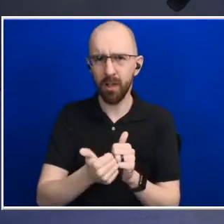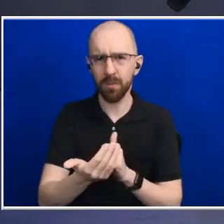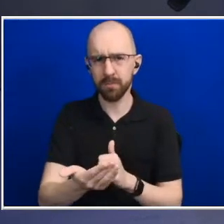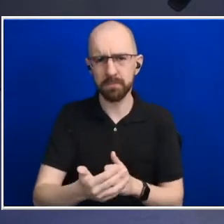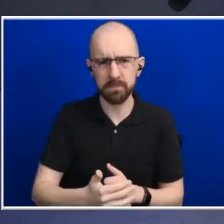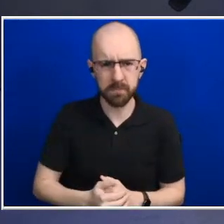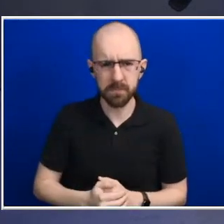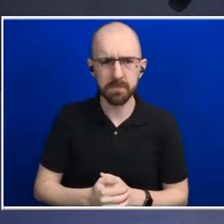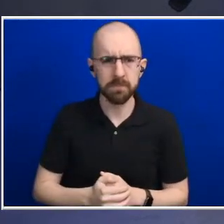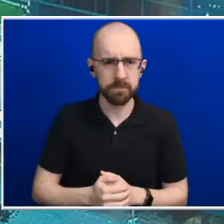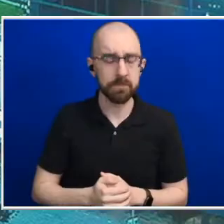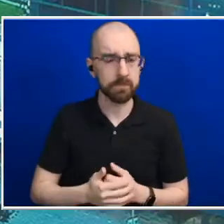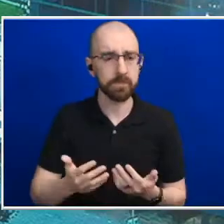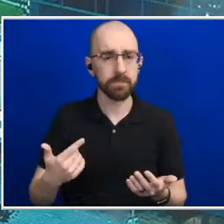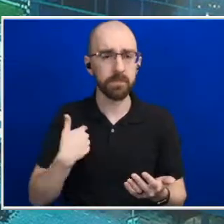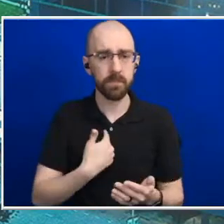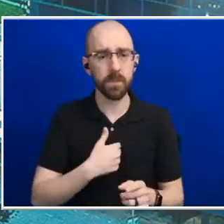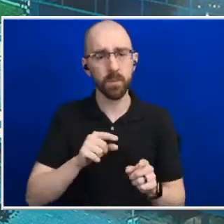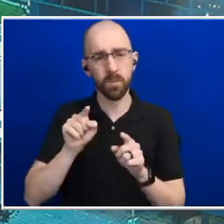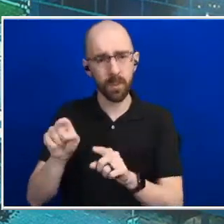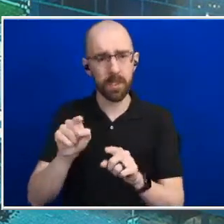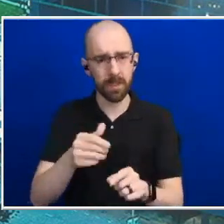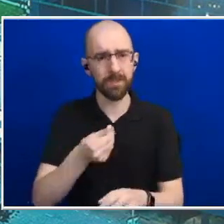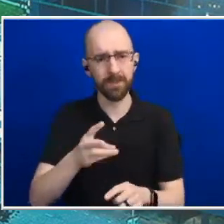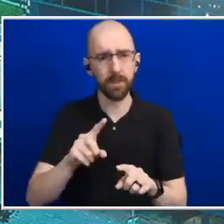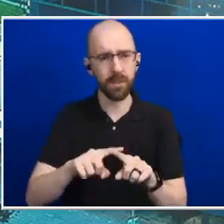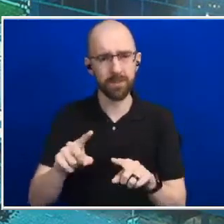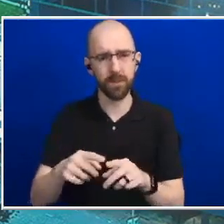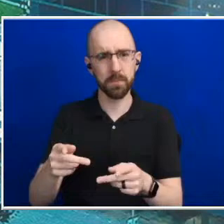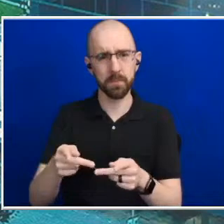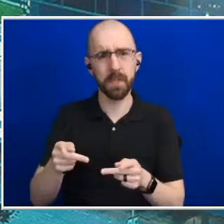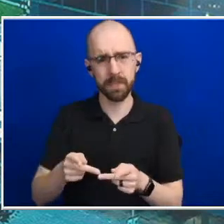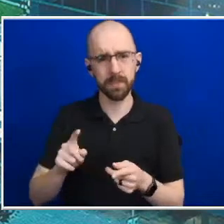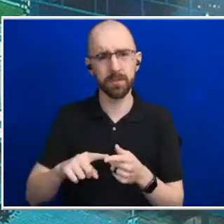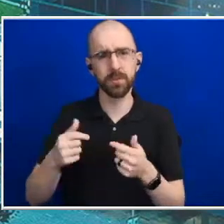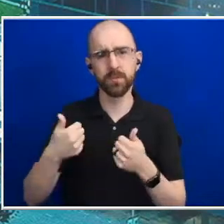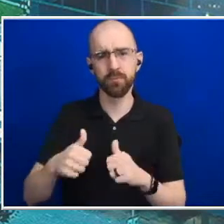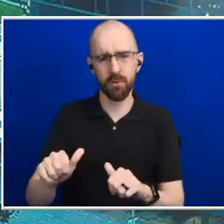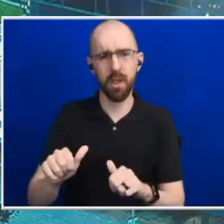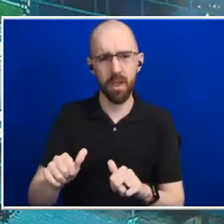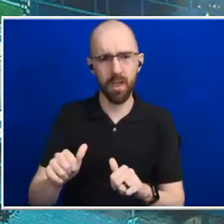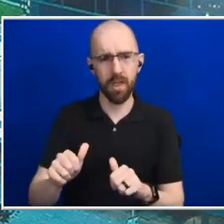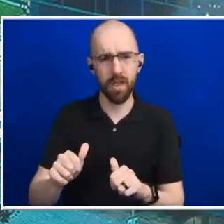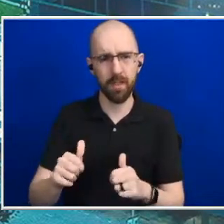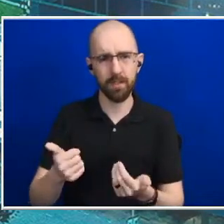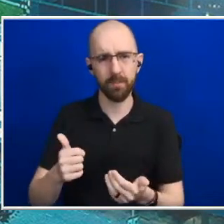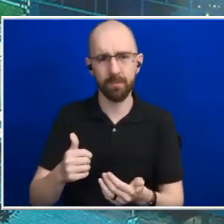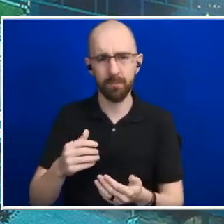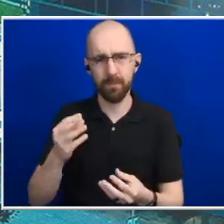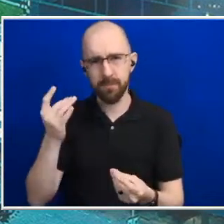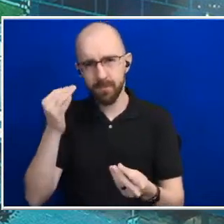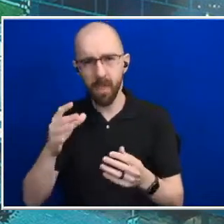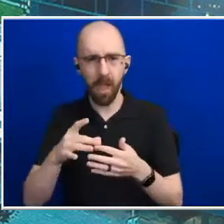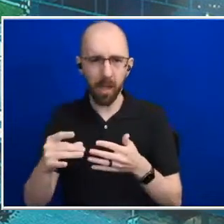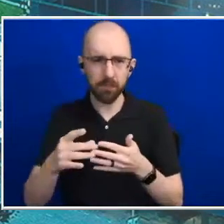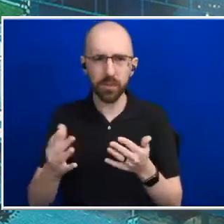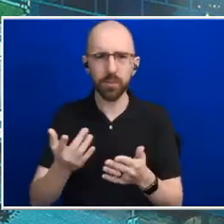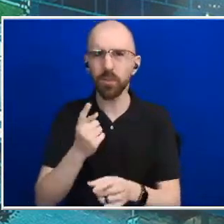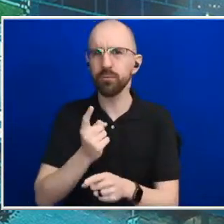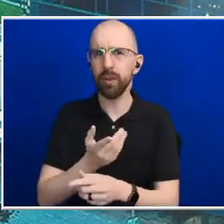We went to a couple different places to try to weigh our options and figure out what the correct thing to do was.